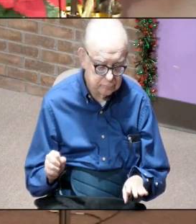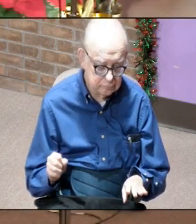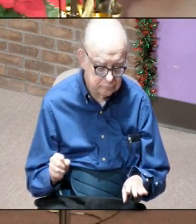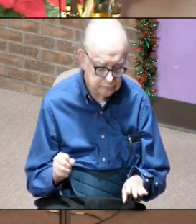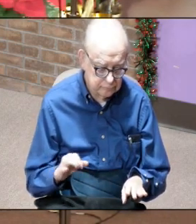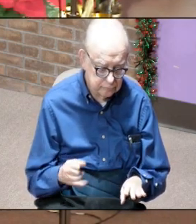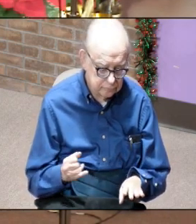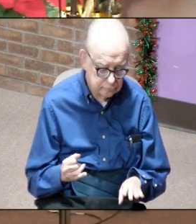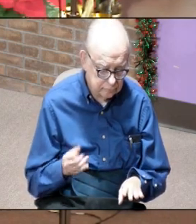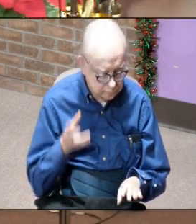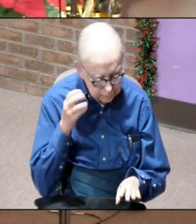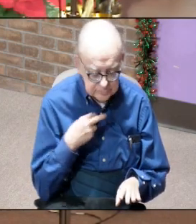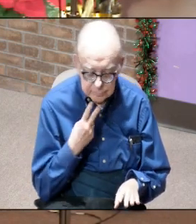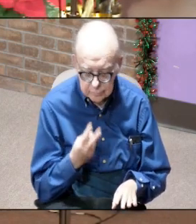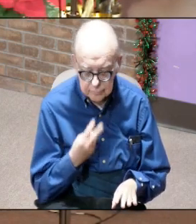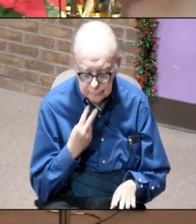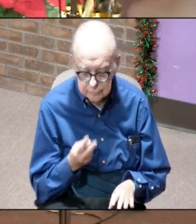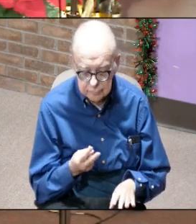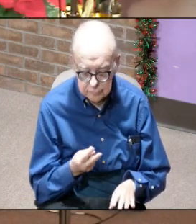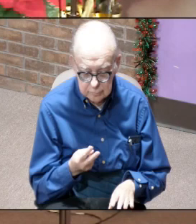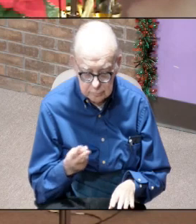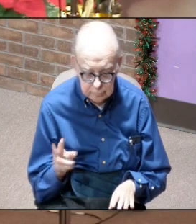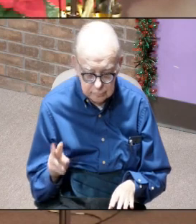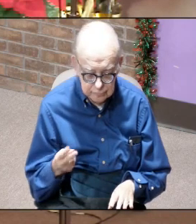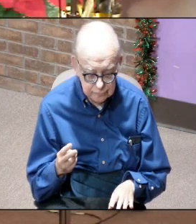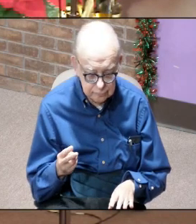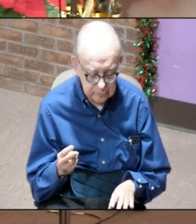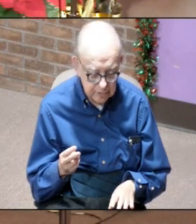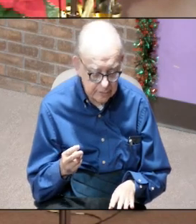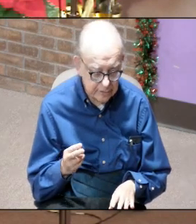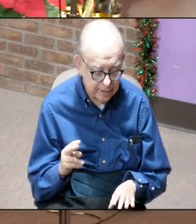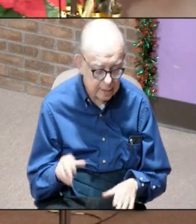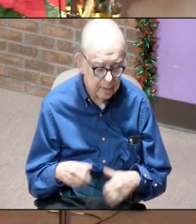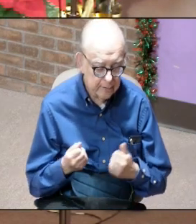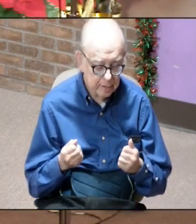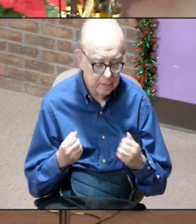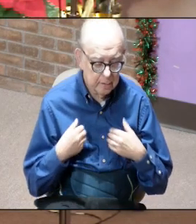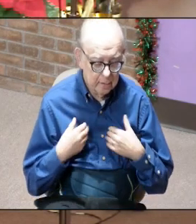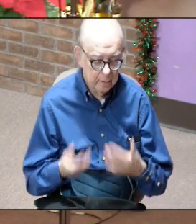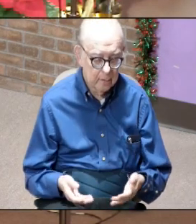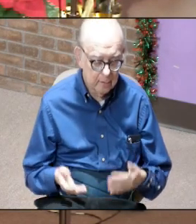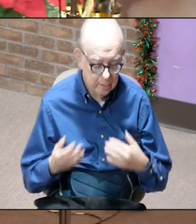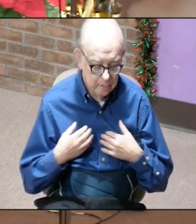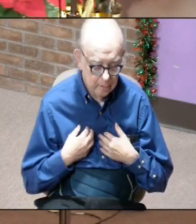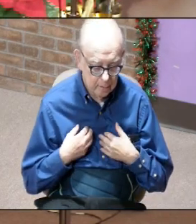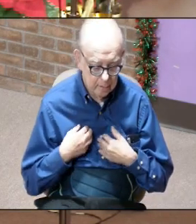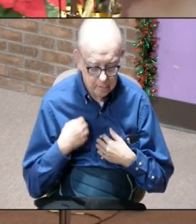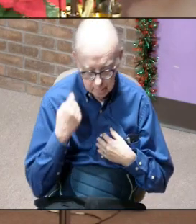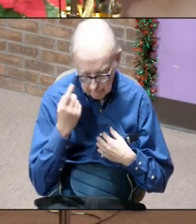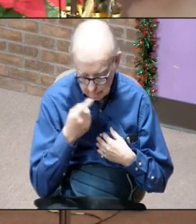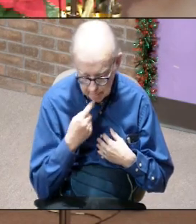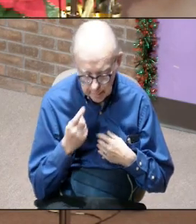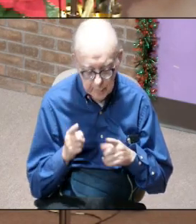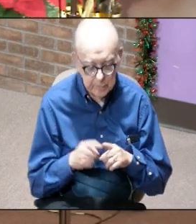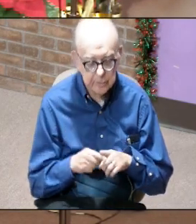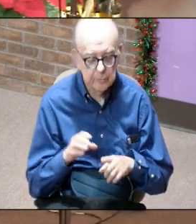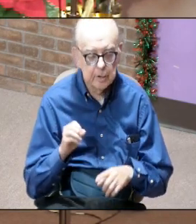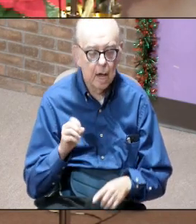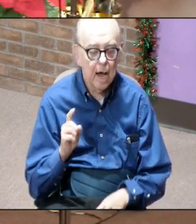that John heard a voice of the second living creature, which happened to have the appearance of an